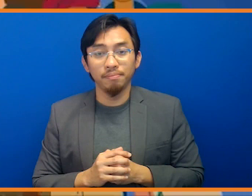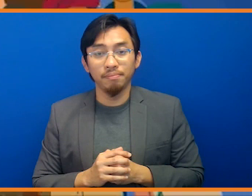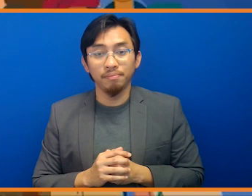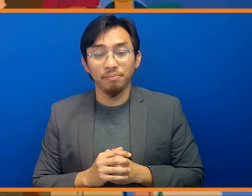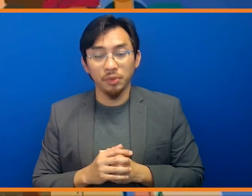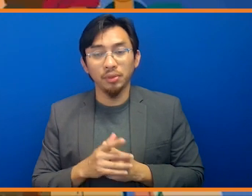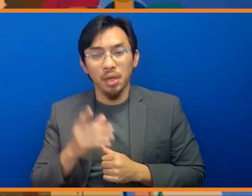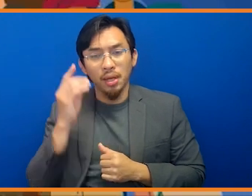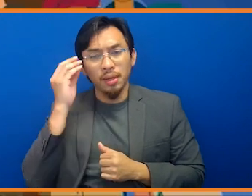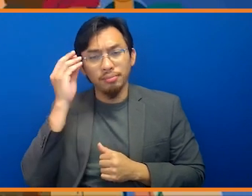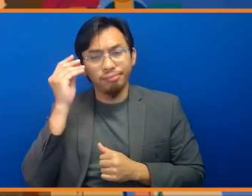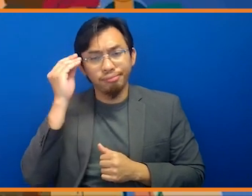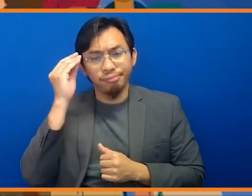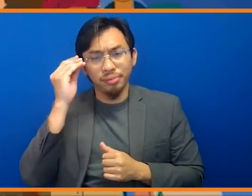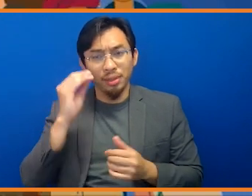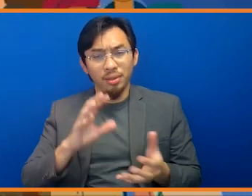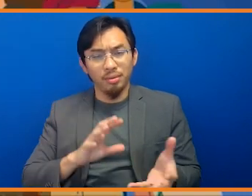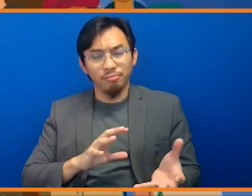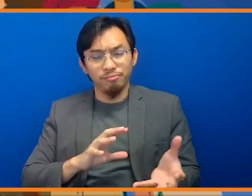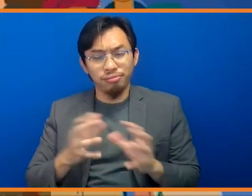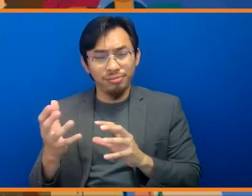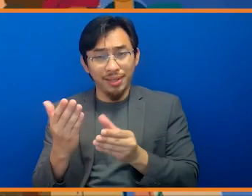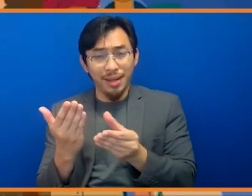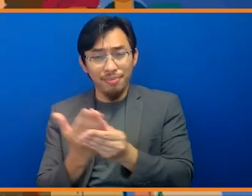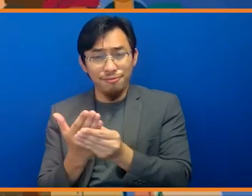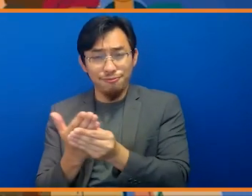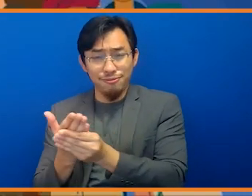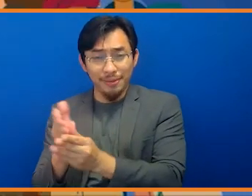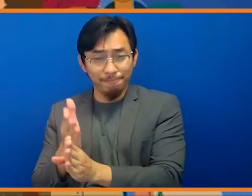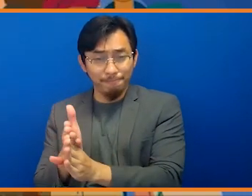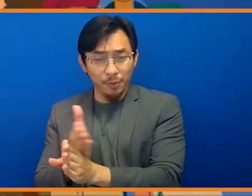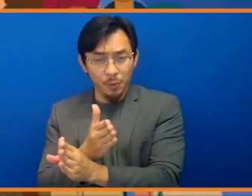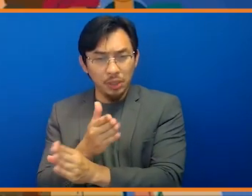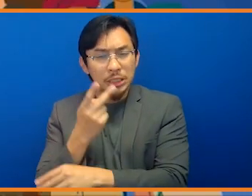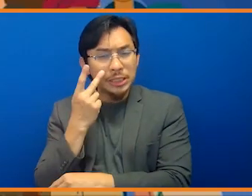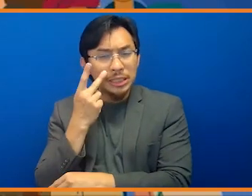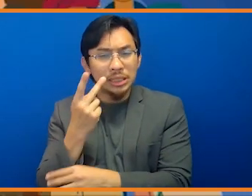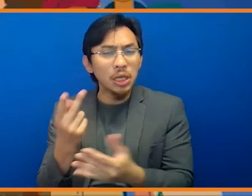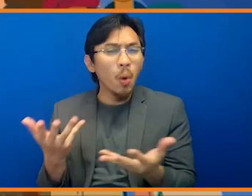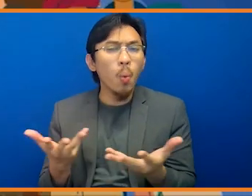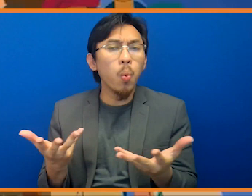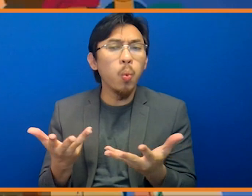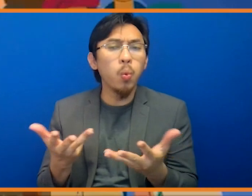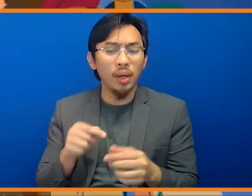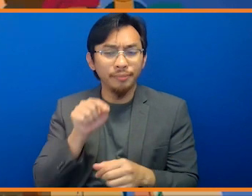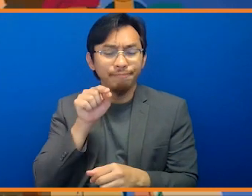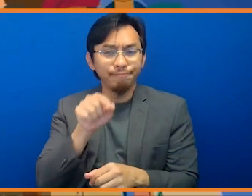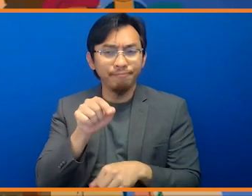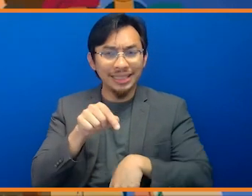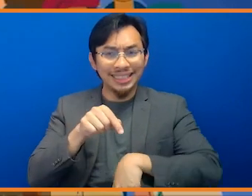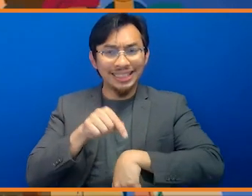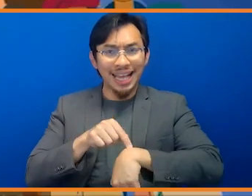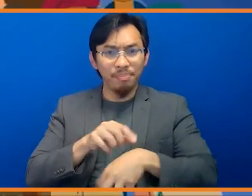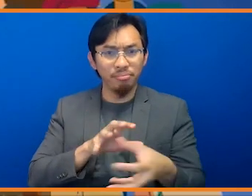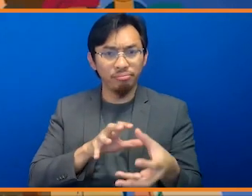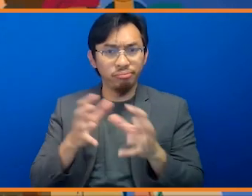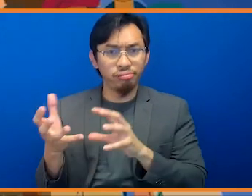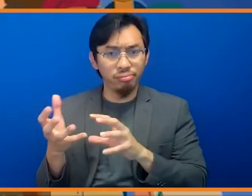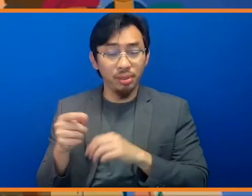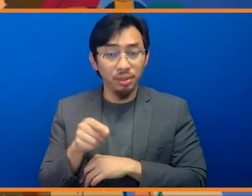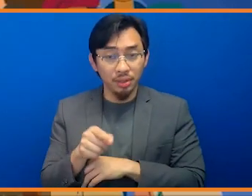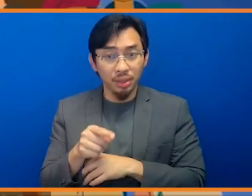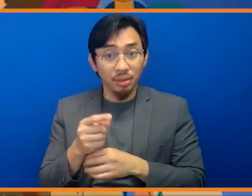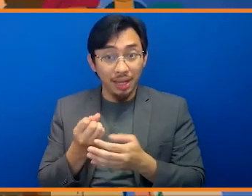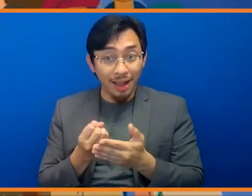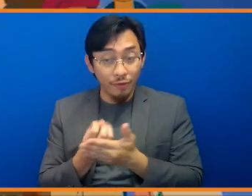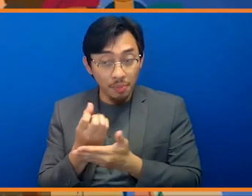Before considering the role of disaster archives, let's see what is going on at the time of disaster in terms of information